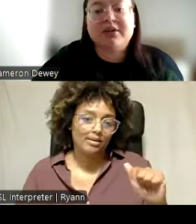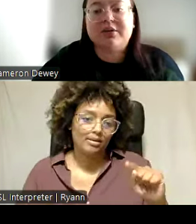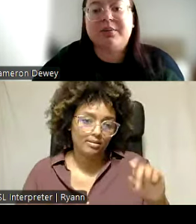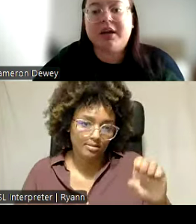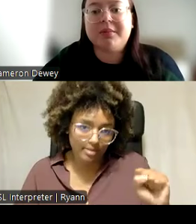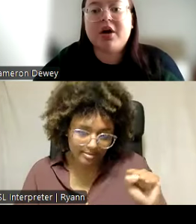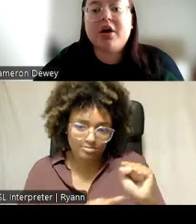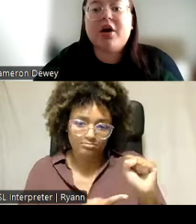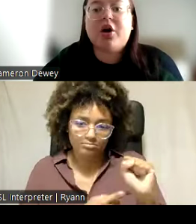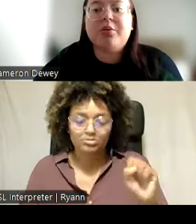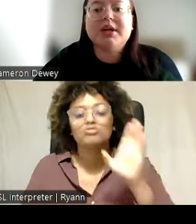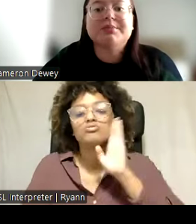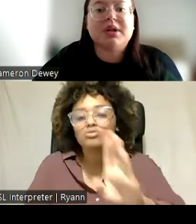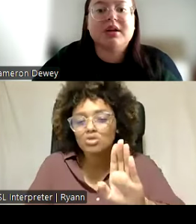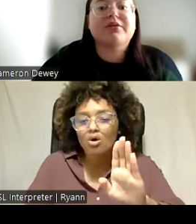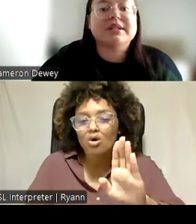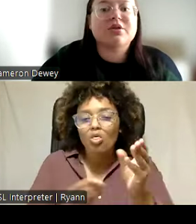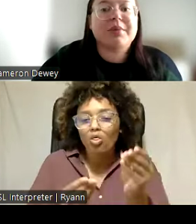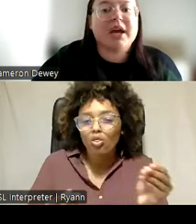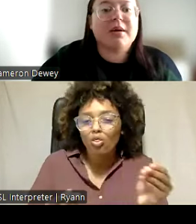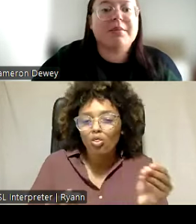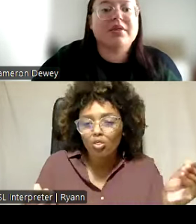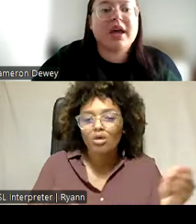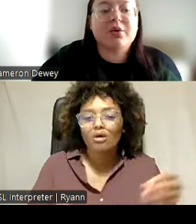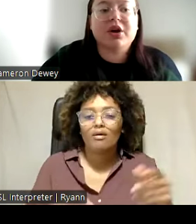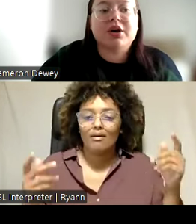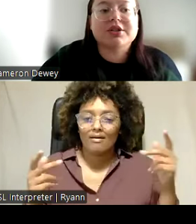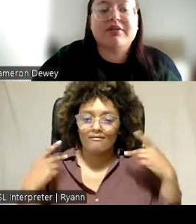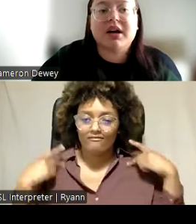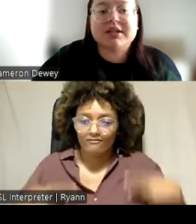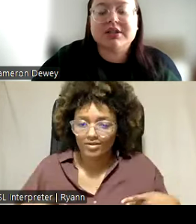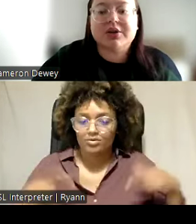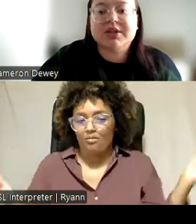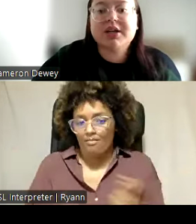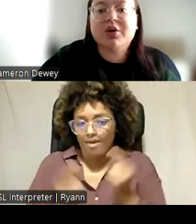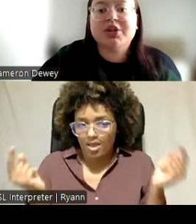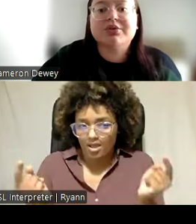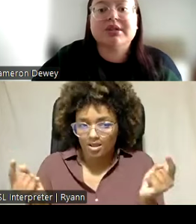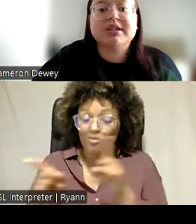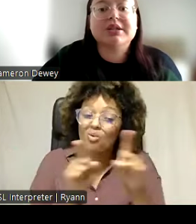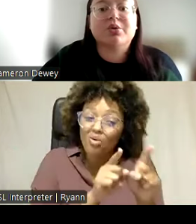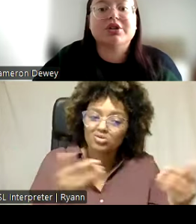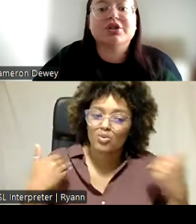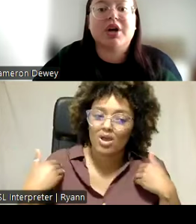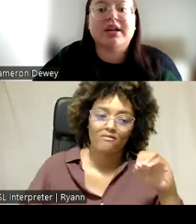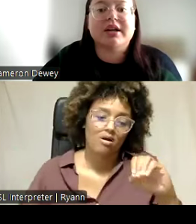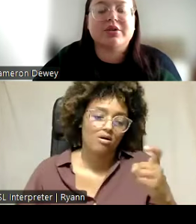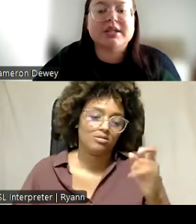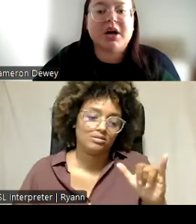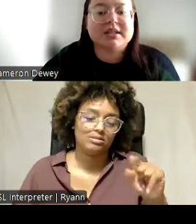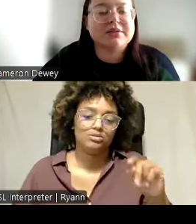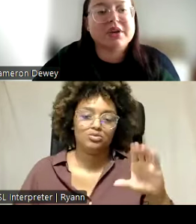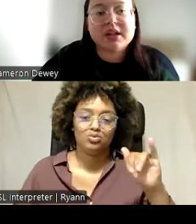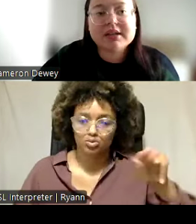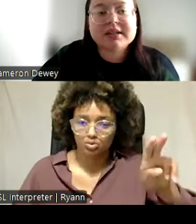possible physical pain. Opiates blunt physical pain, but then we also have oxytocin, which is released in order to try to